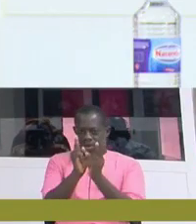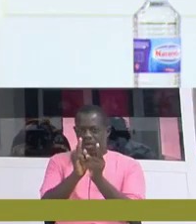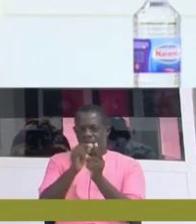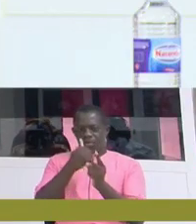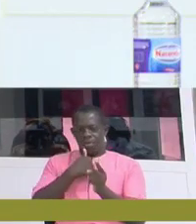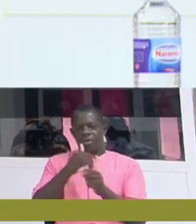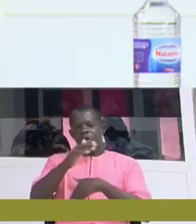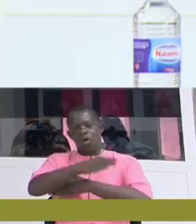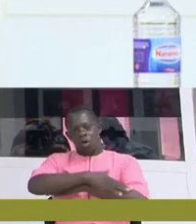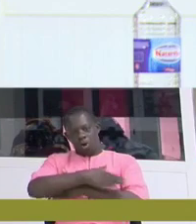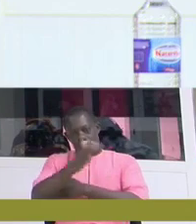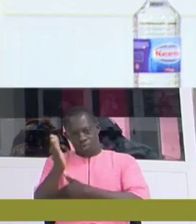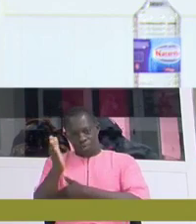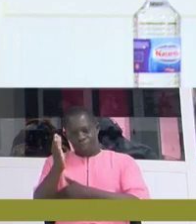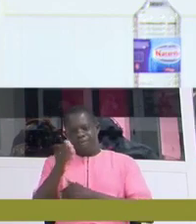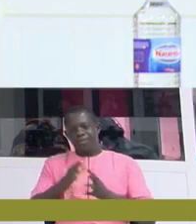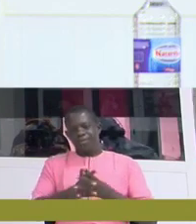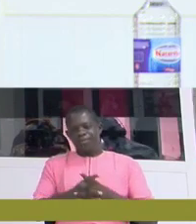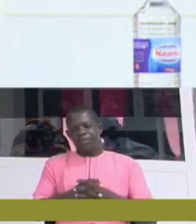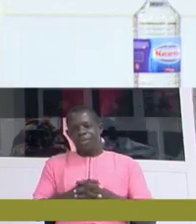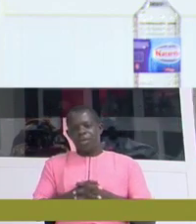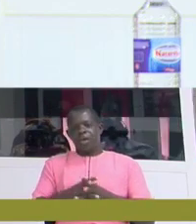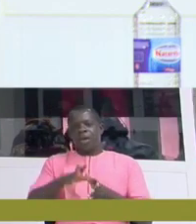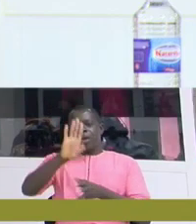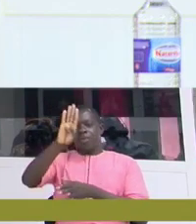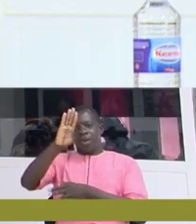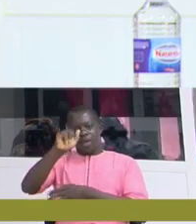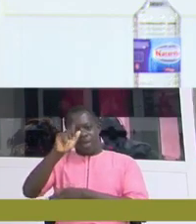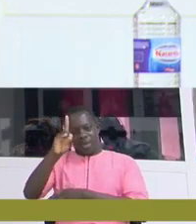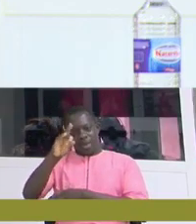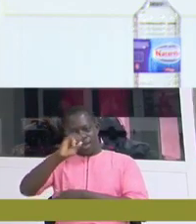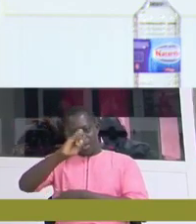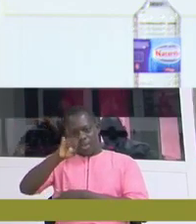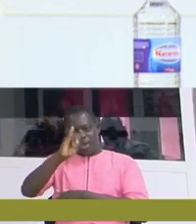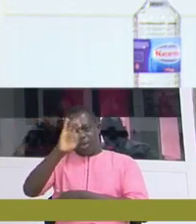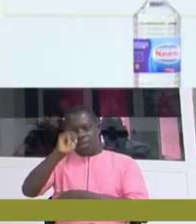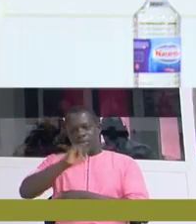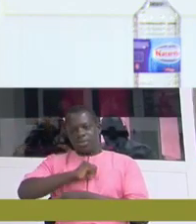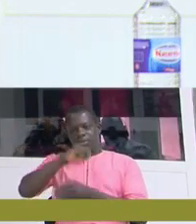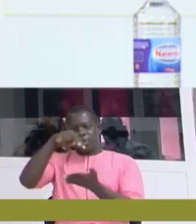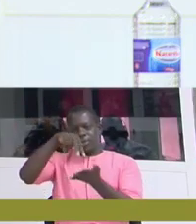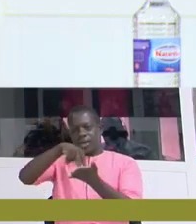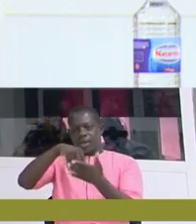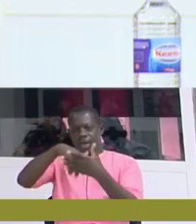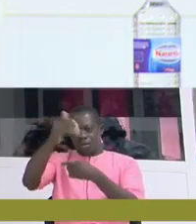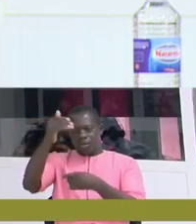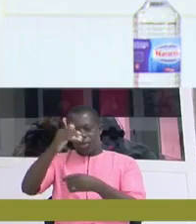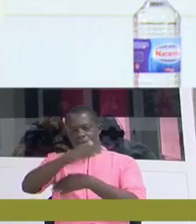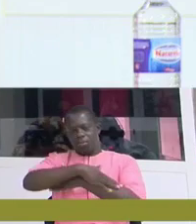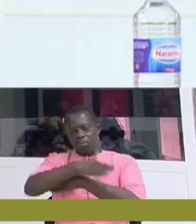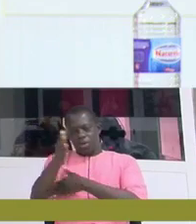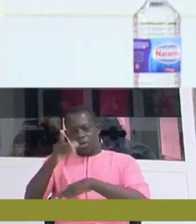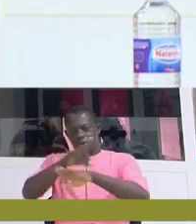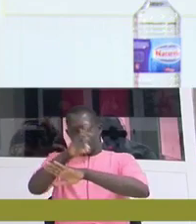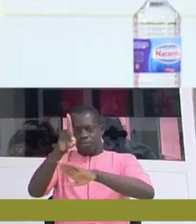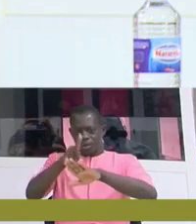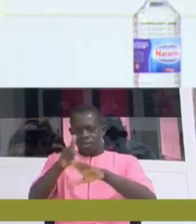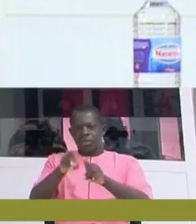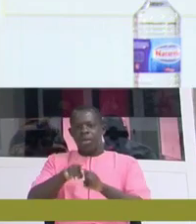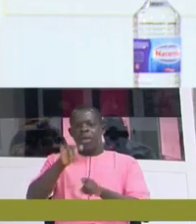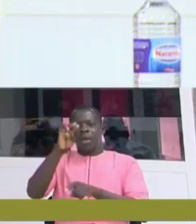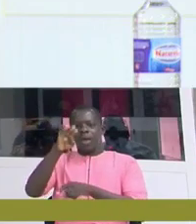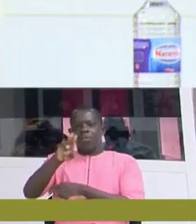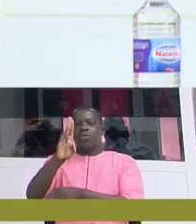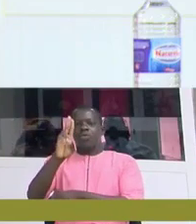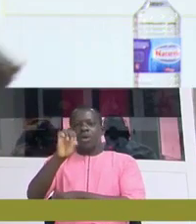I dial. He will open the door. Baji belloring banta. Baji was standing outside by the door. Musa duntankang. Musa